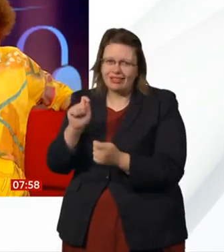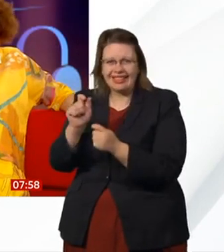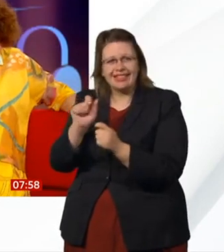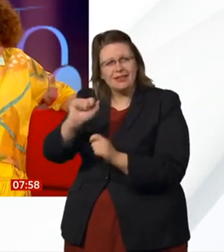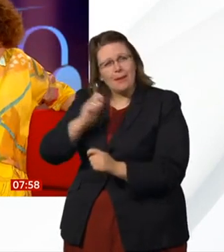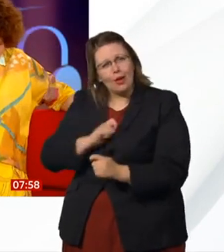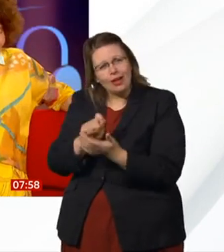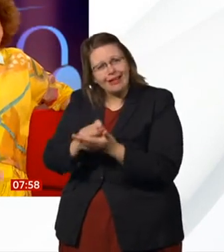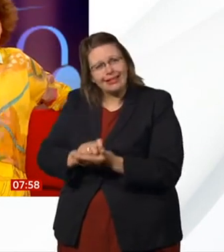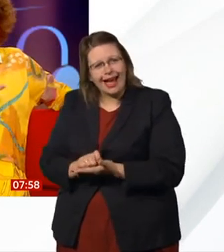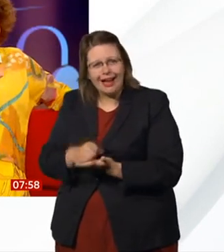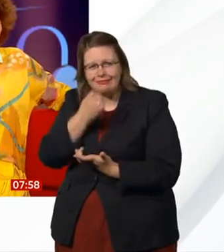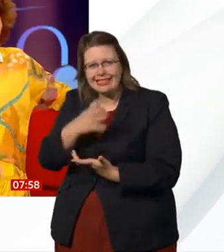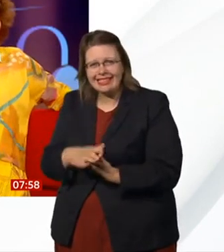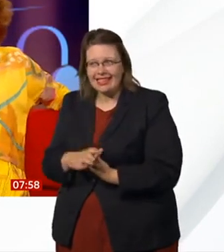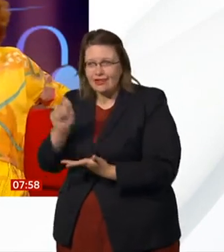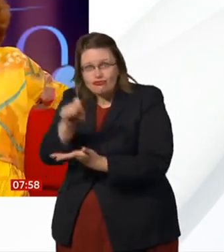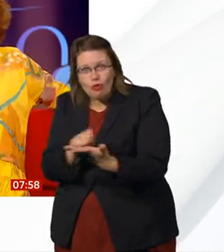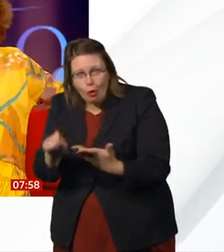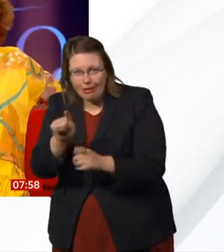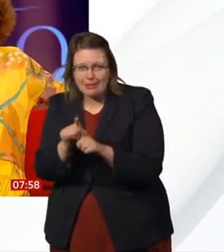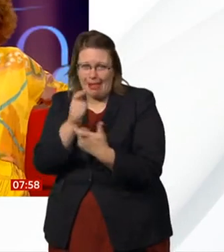I love the illustrations as well. Well,